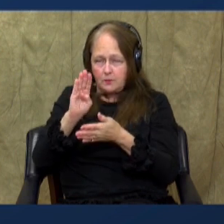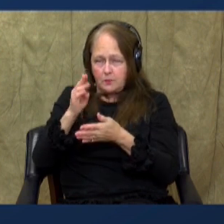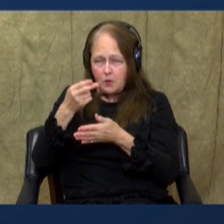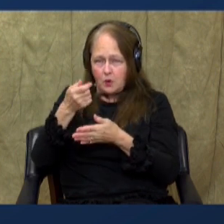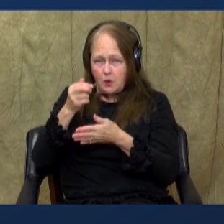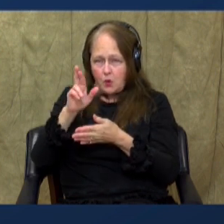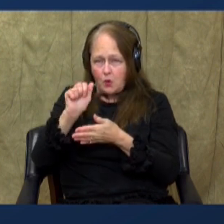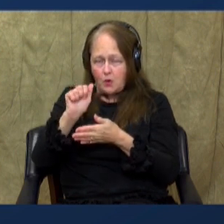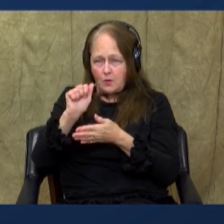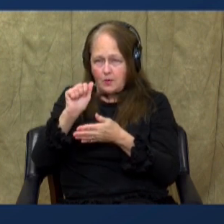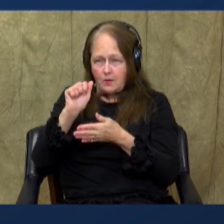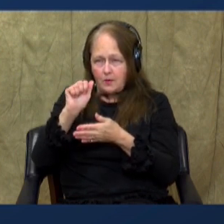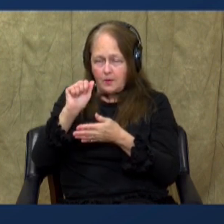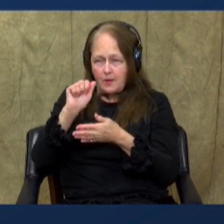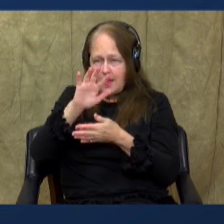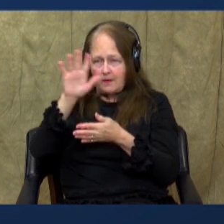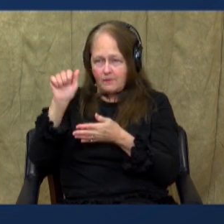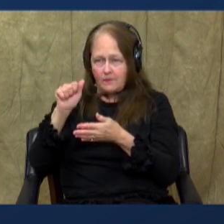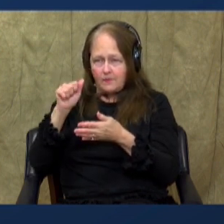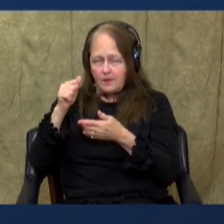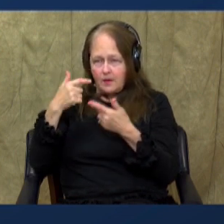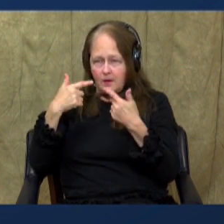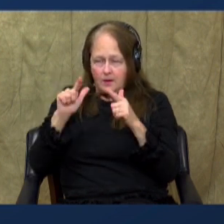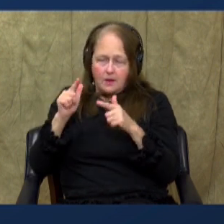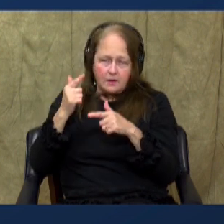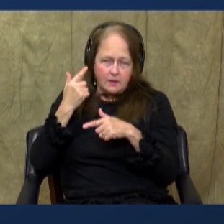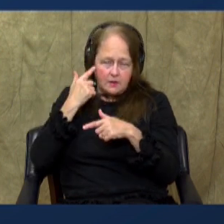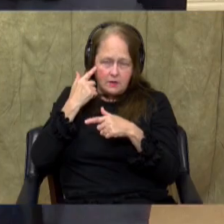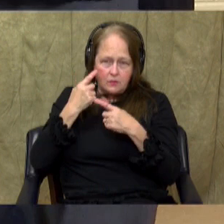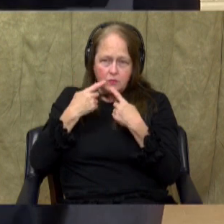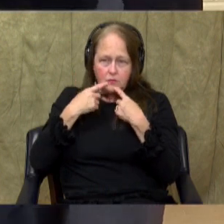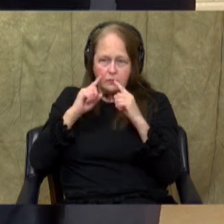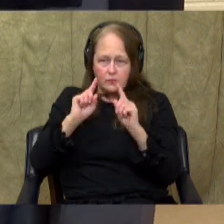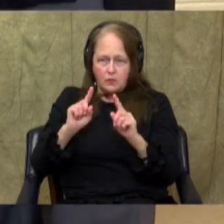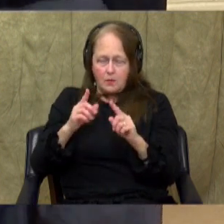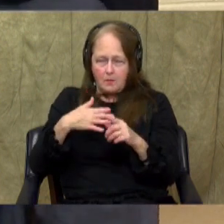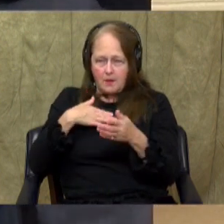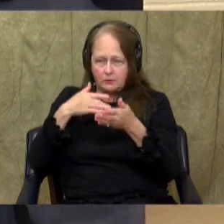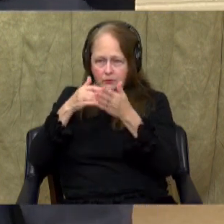put this question to my students. So let's hear a few responses.